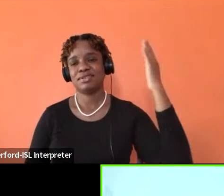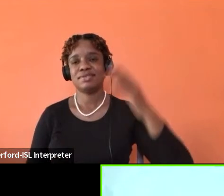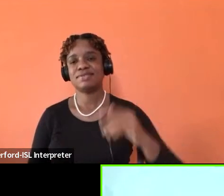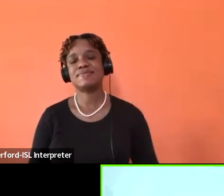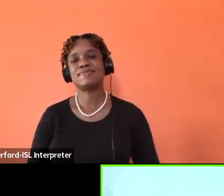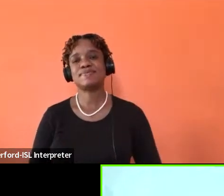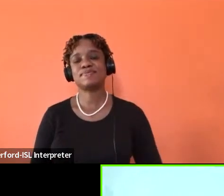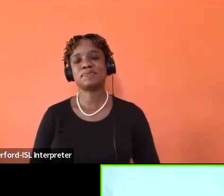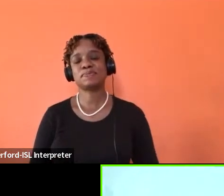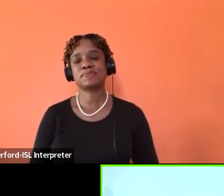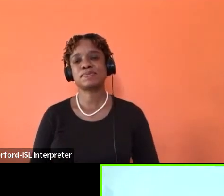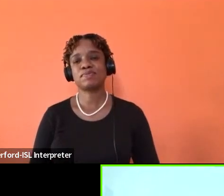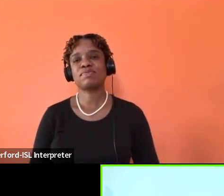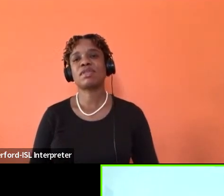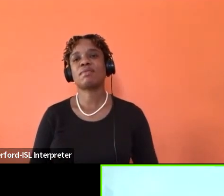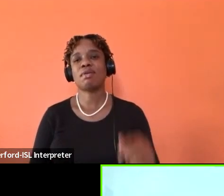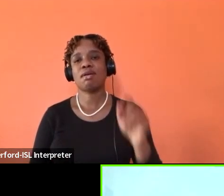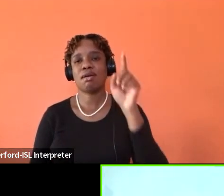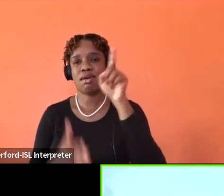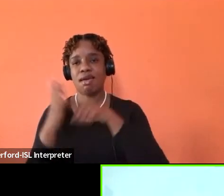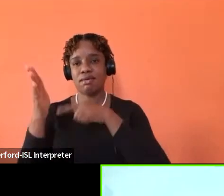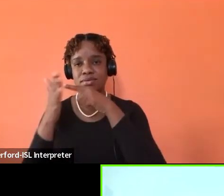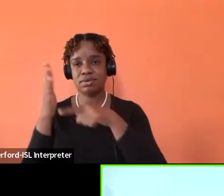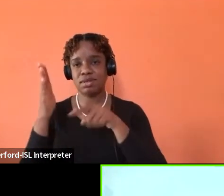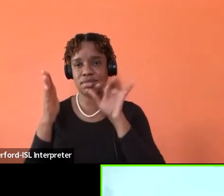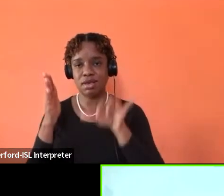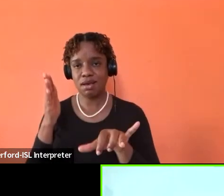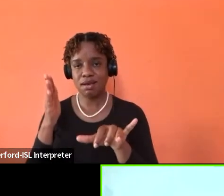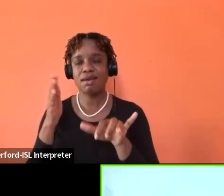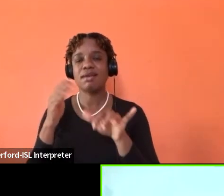All right, so let's cancel that.